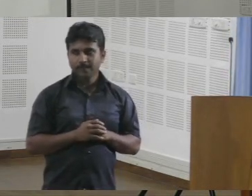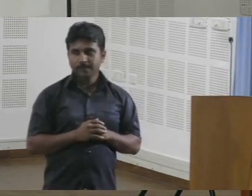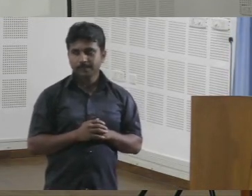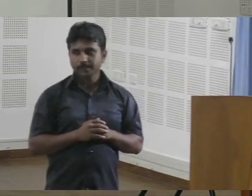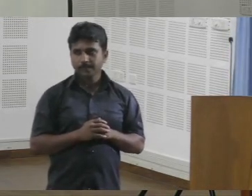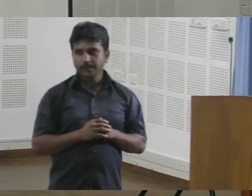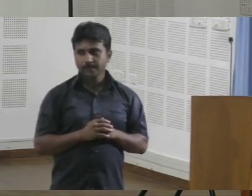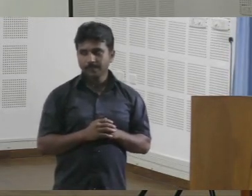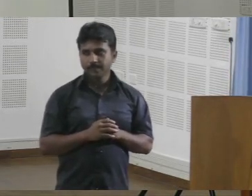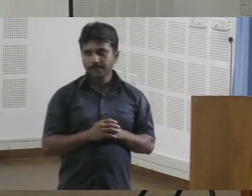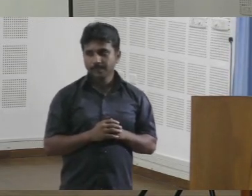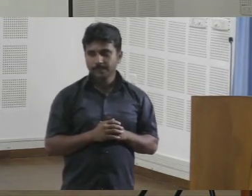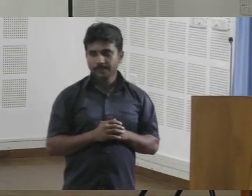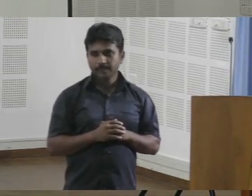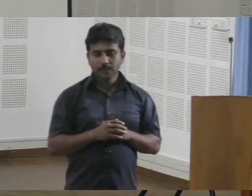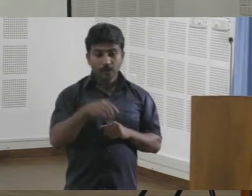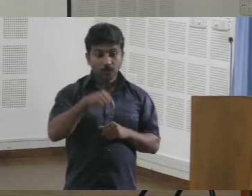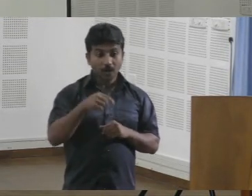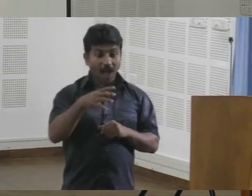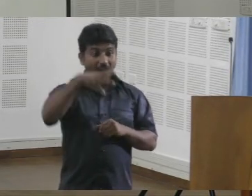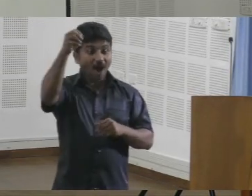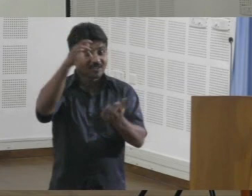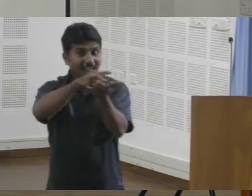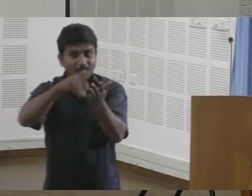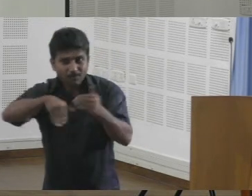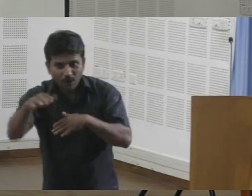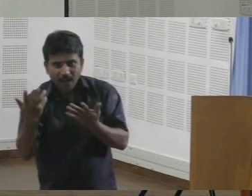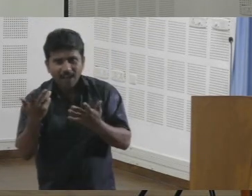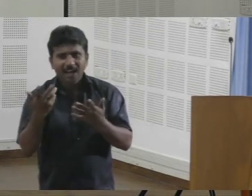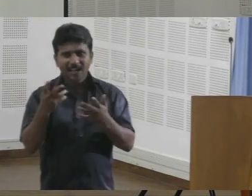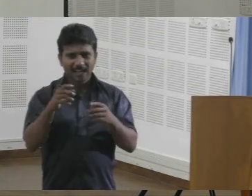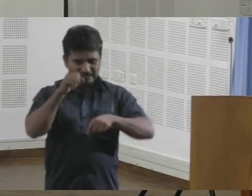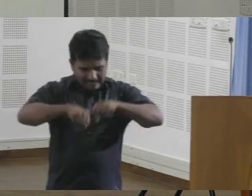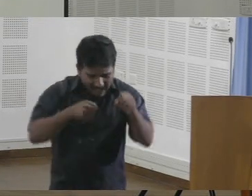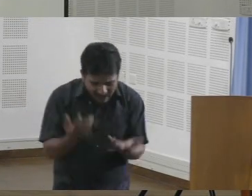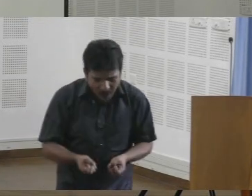Adu, today for outdoor activities, what do you want? Cycling or skating?